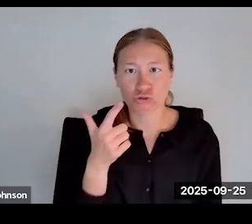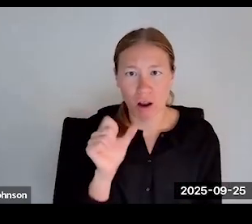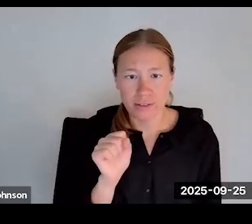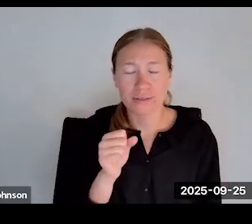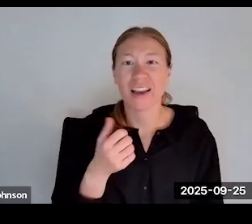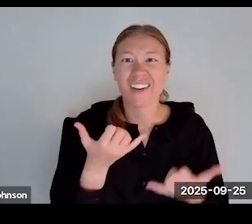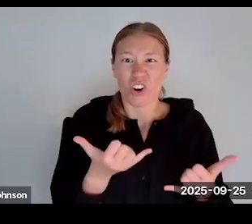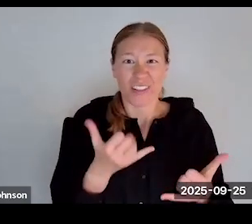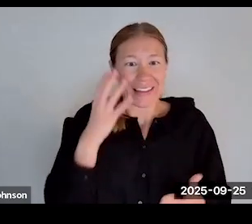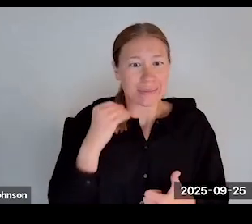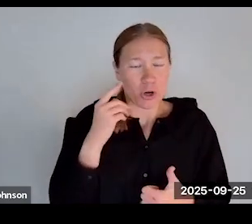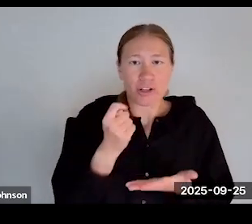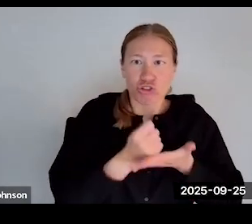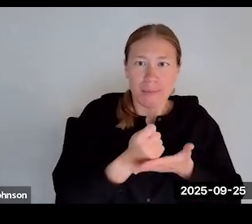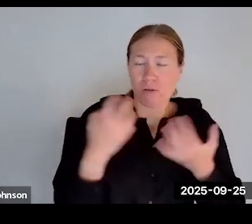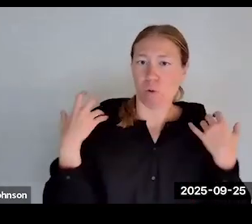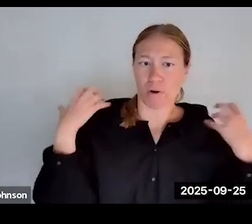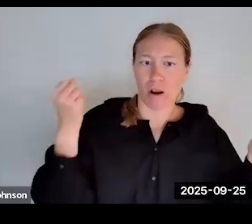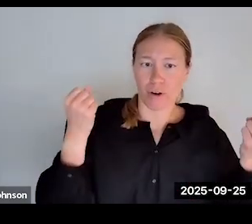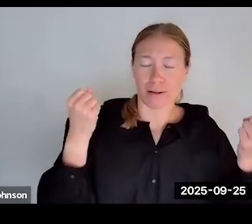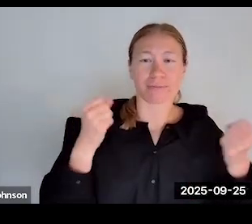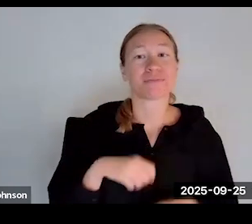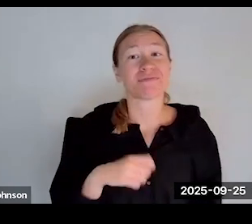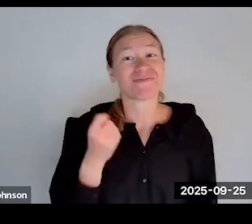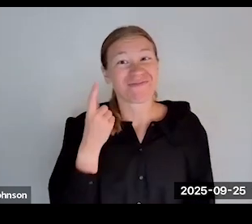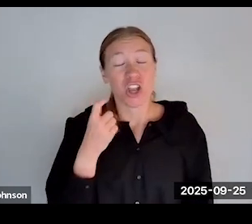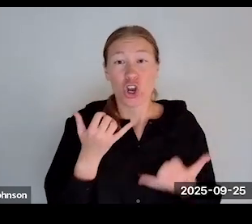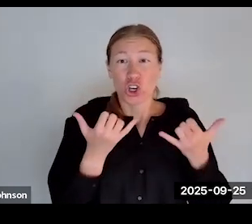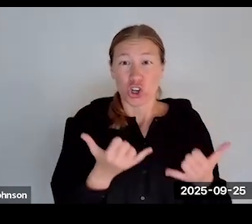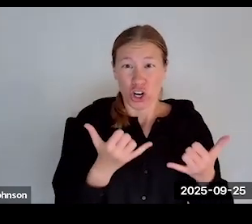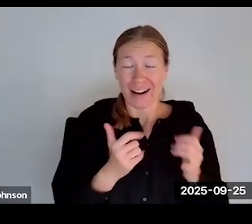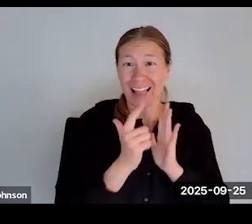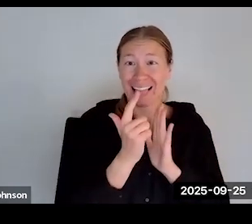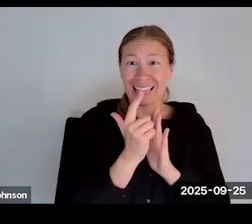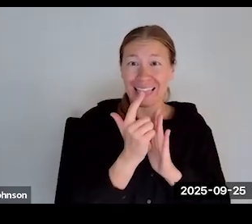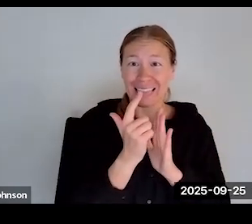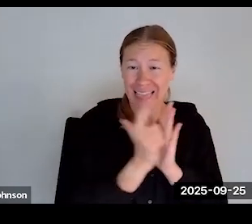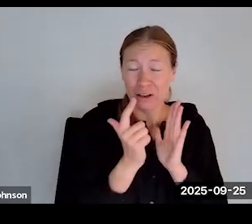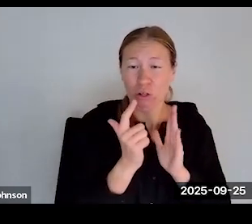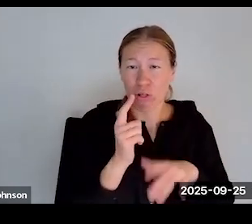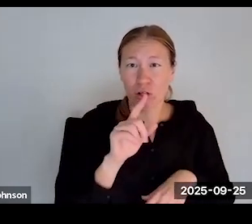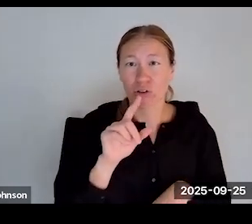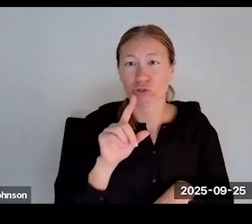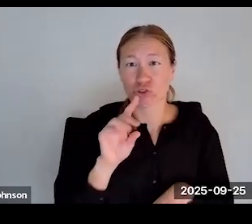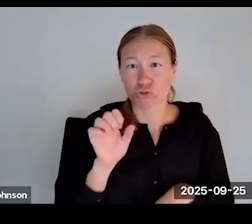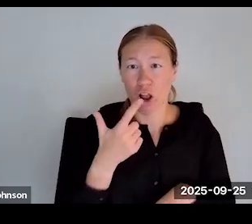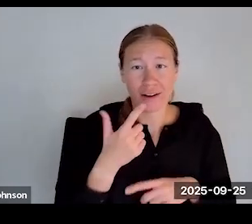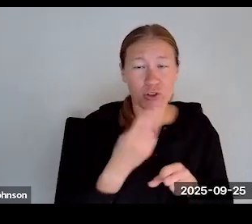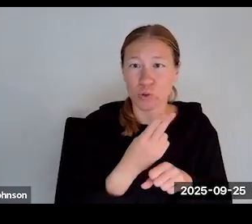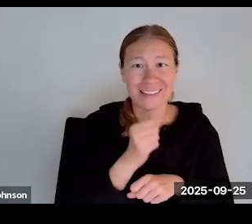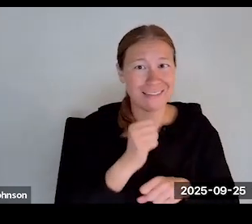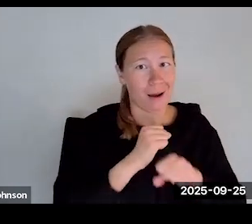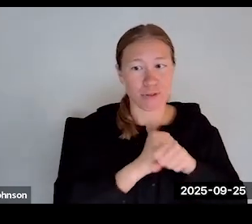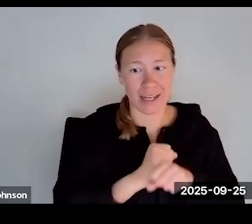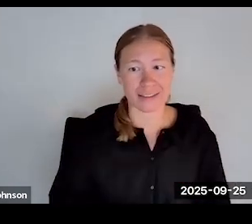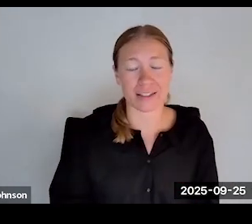or recovery, but it doesn't protect current legal drug use. The differences highlight the ADA's